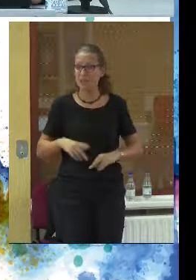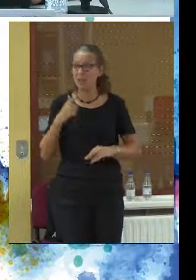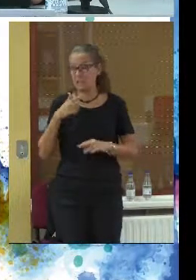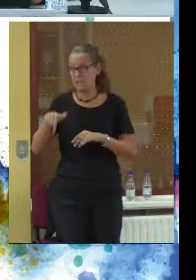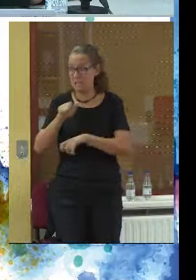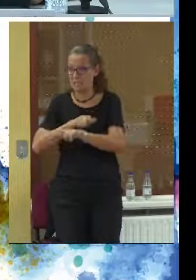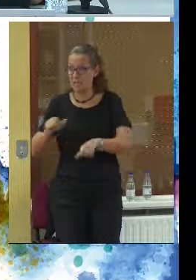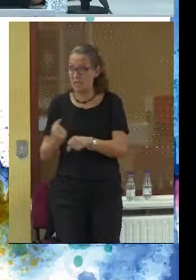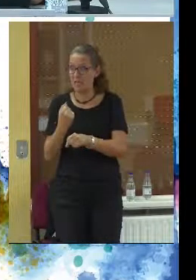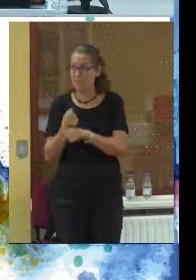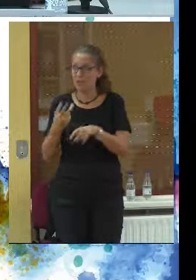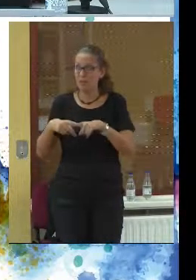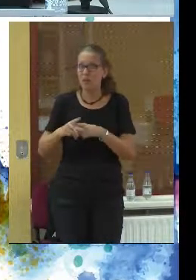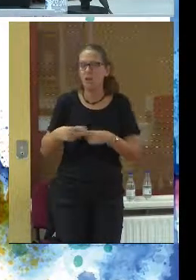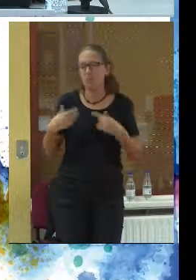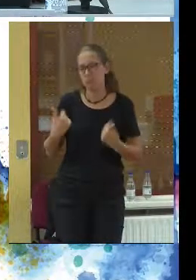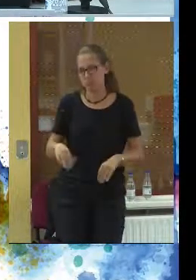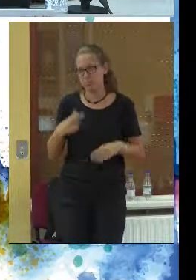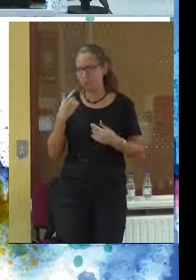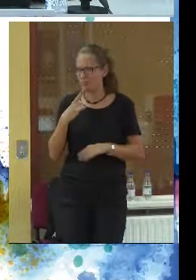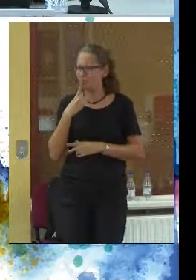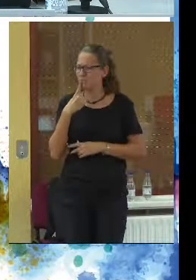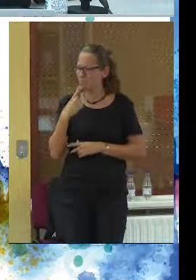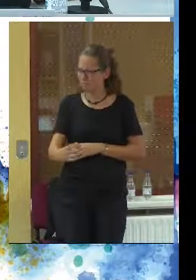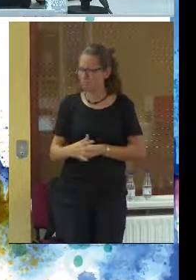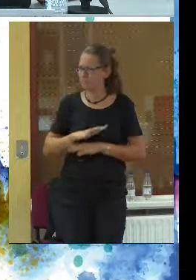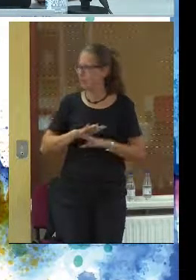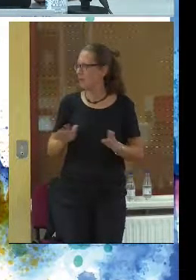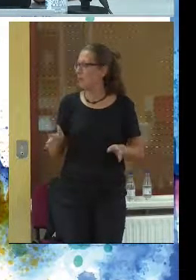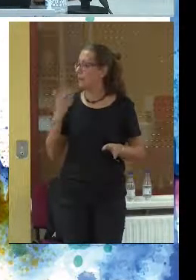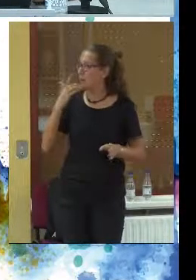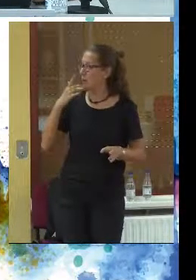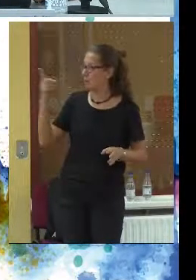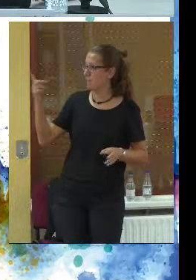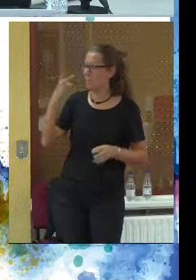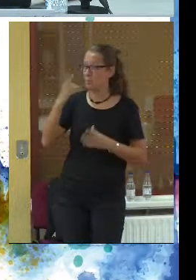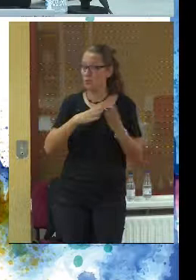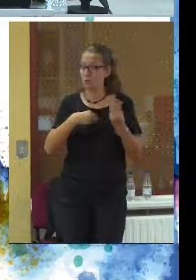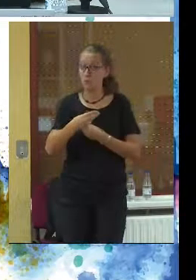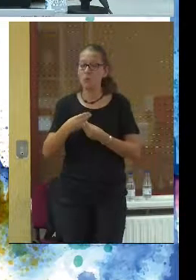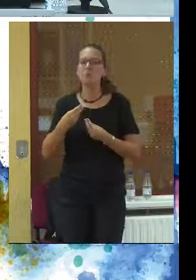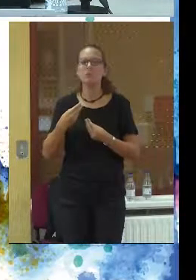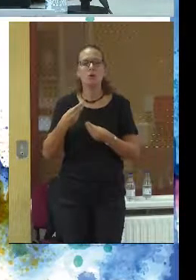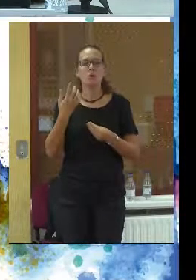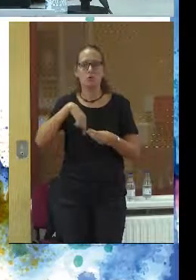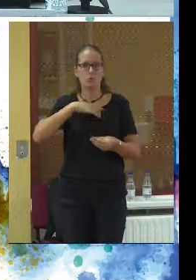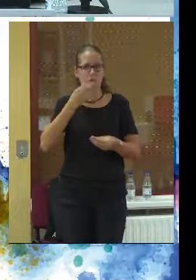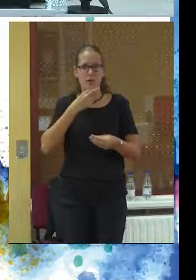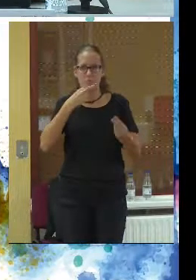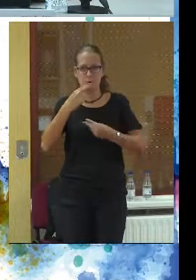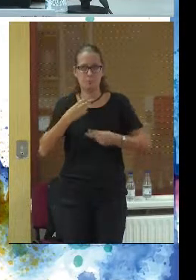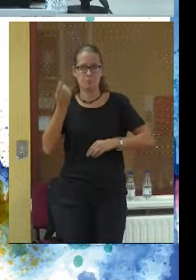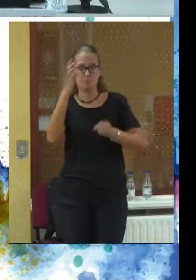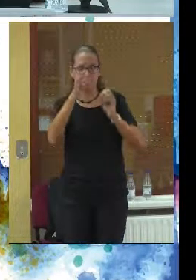floor, this was really difficult. We've got 2 examples of the documentation we had to fill out because